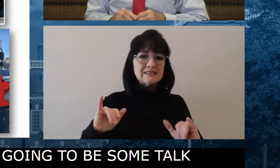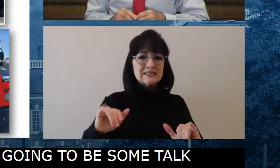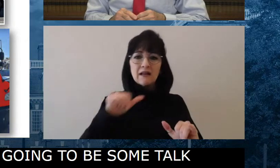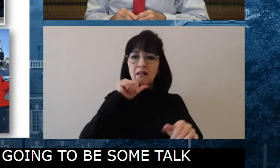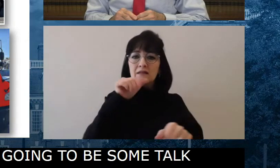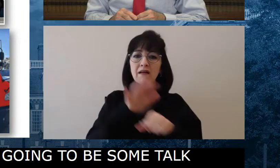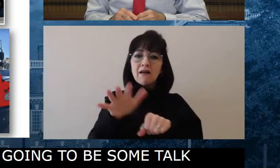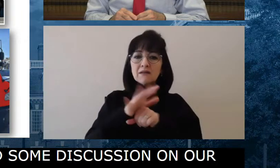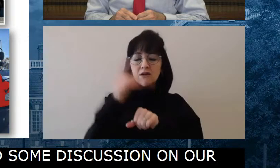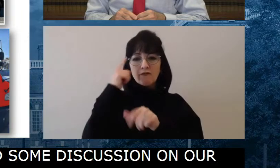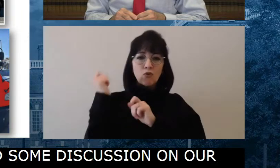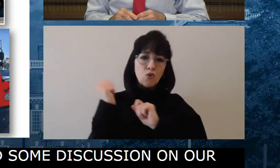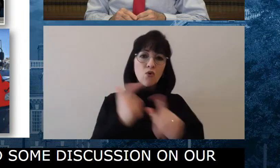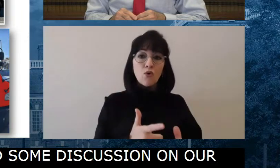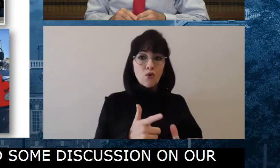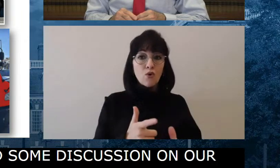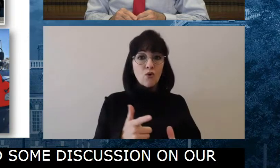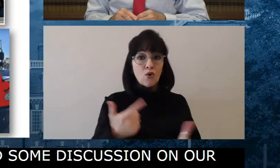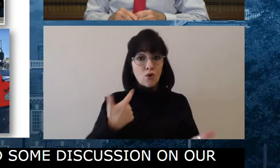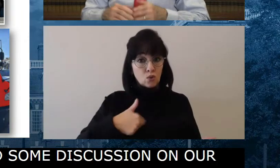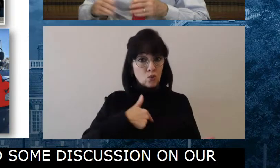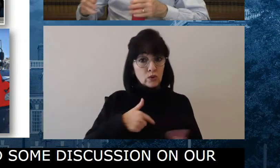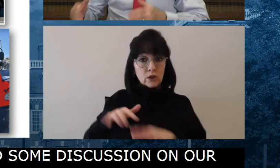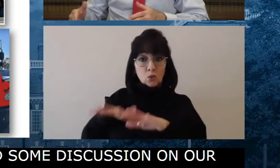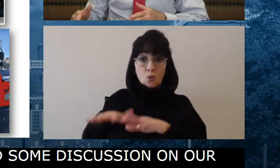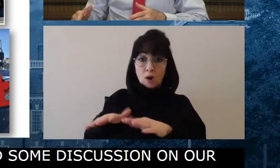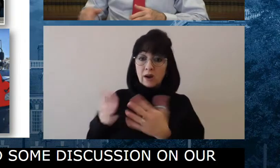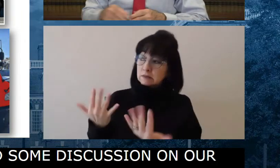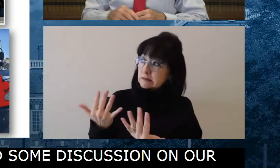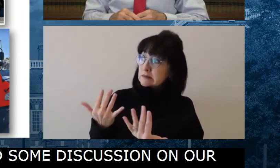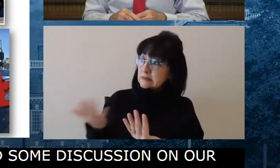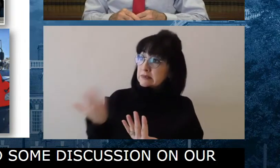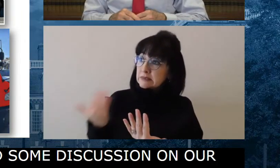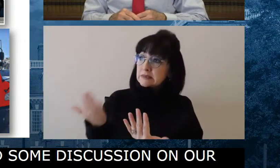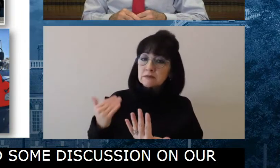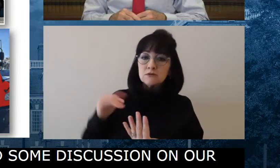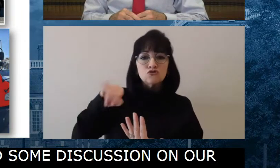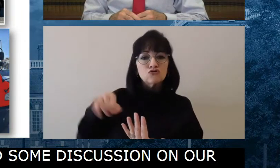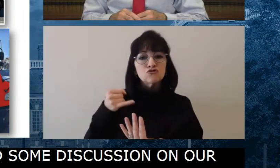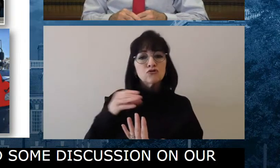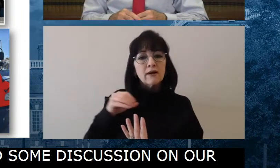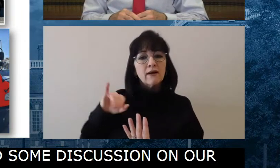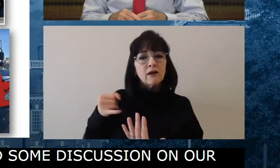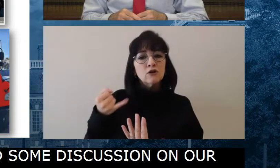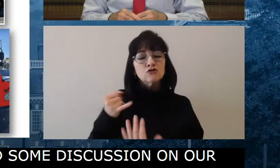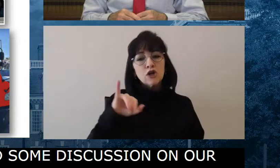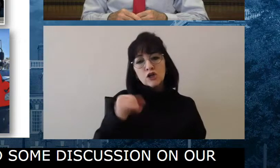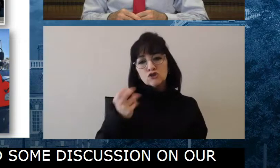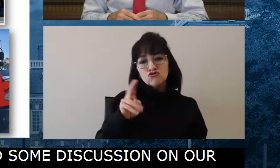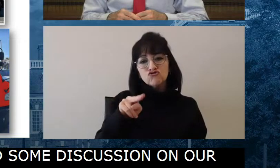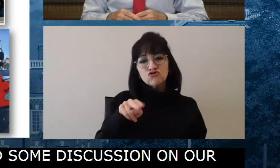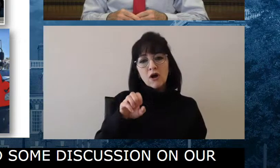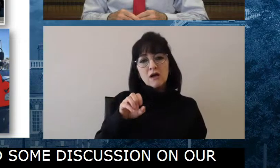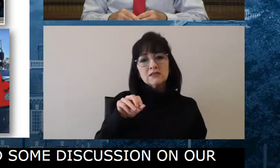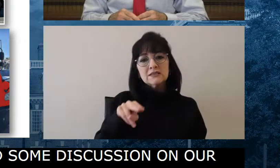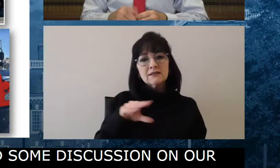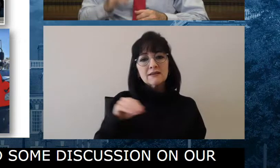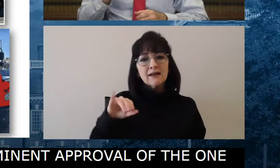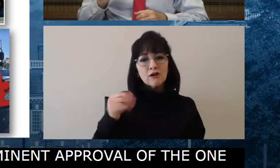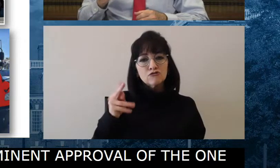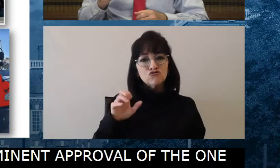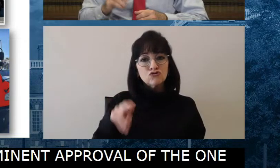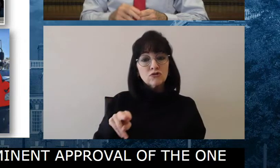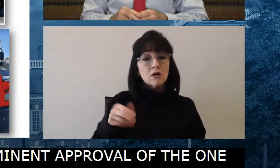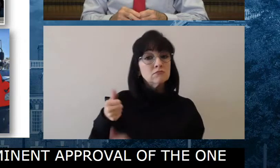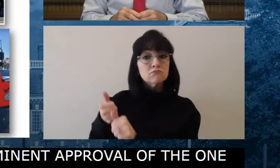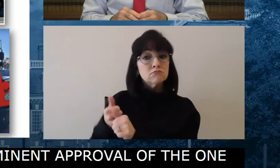one-dose Johnson & Johnson vaccine. That'll tremendously help our efforts to get people vaccinated. It's